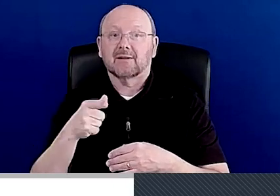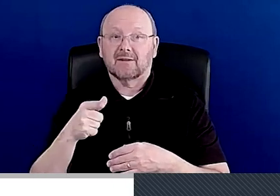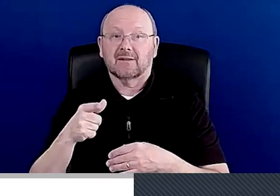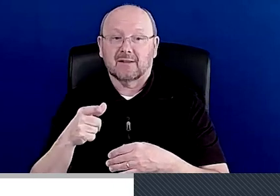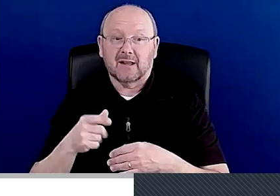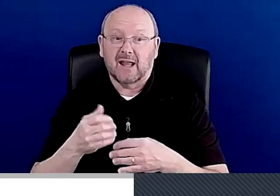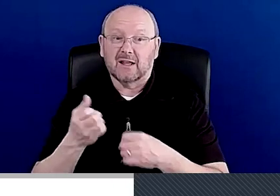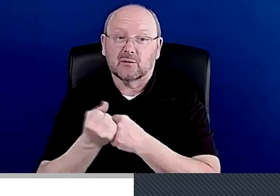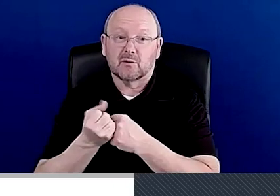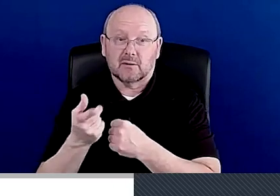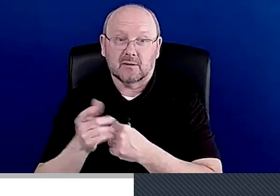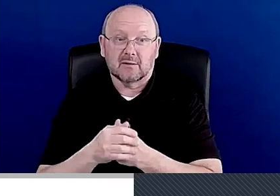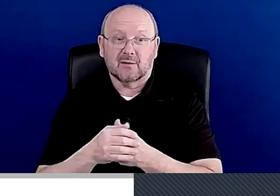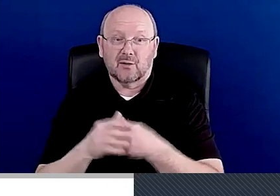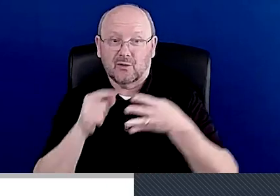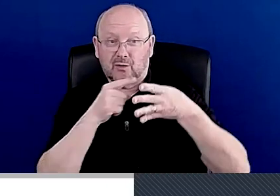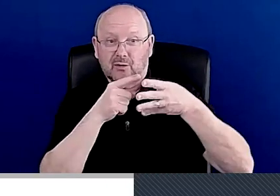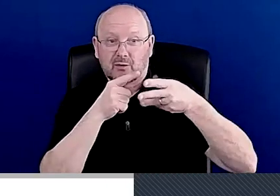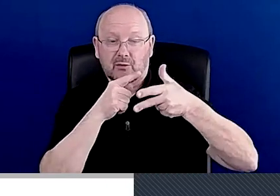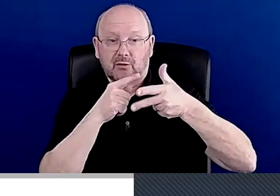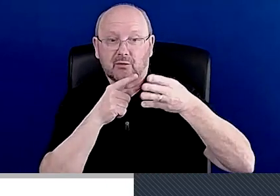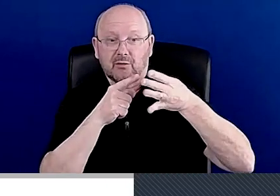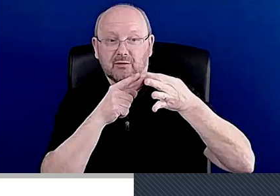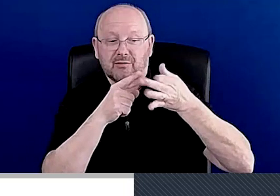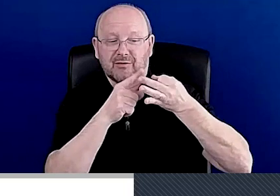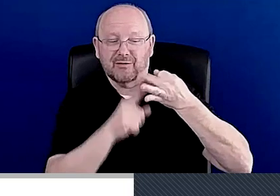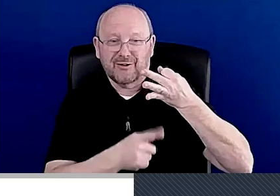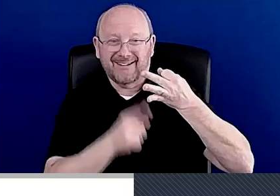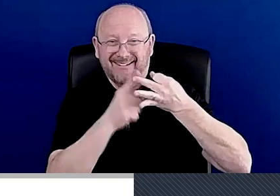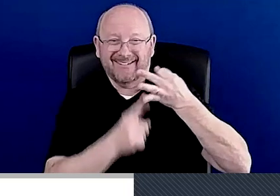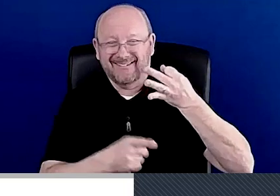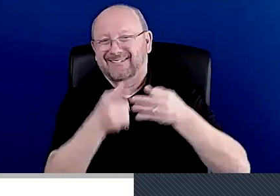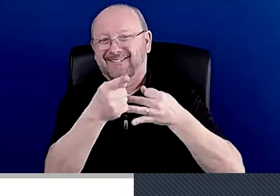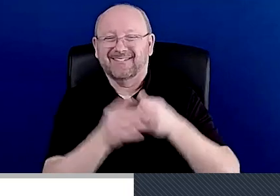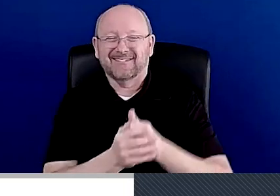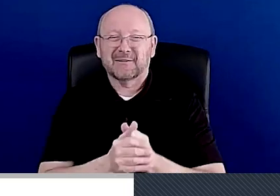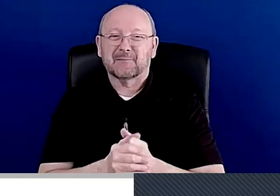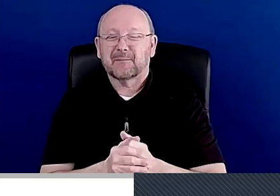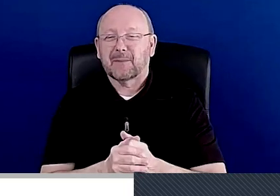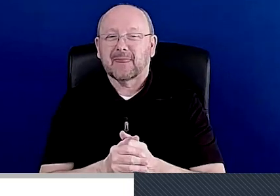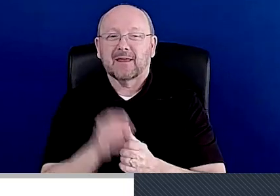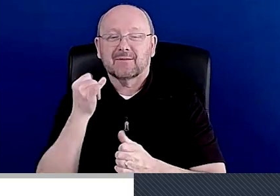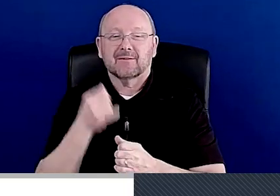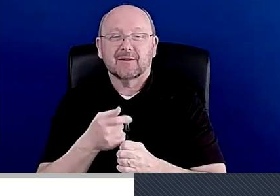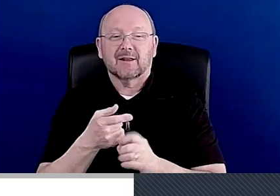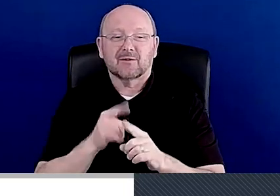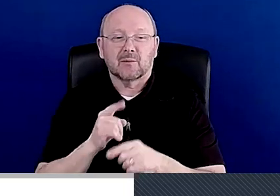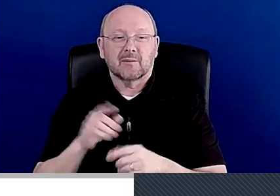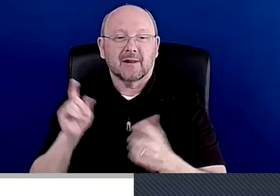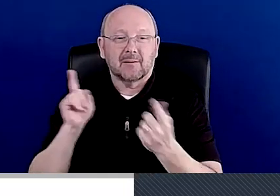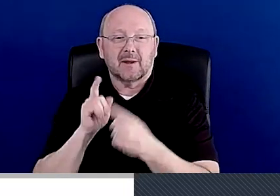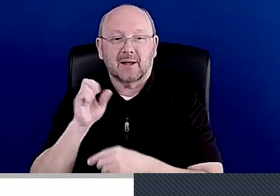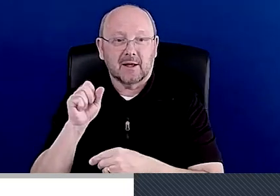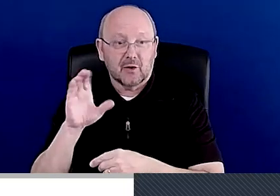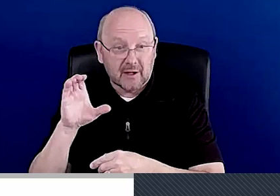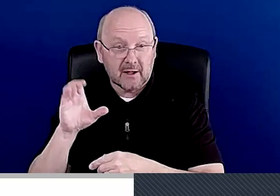Okay. So if somebody's coming from an adult school or one of our community agencies that we service, they see Eric or Crystal or